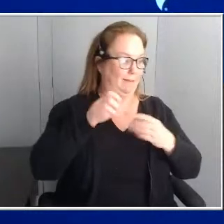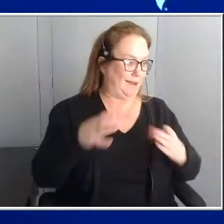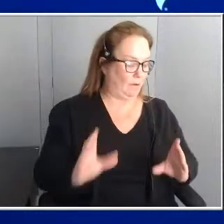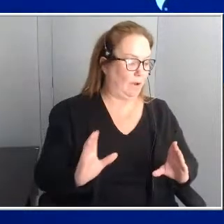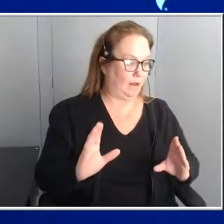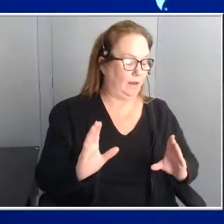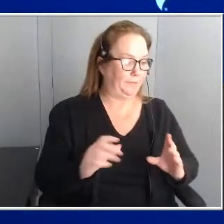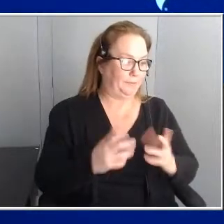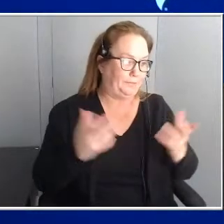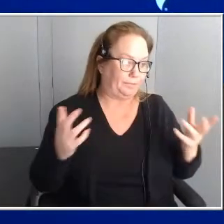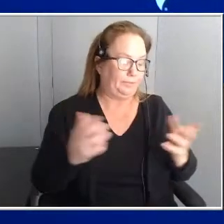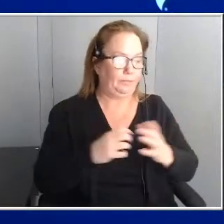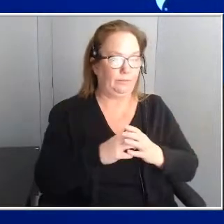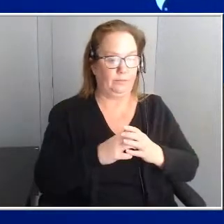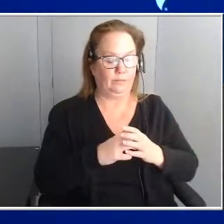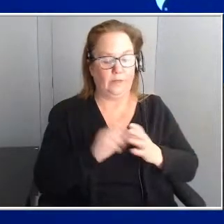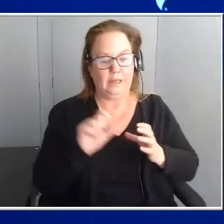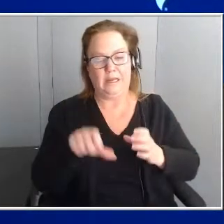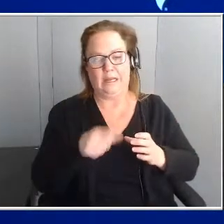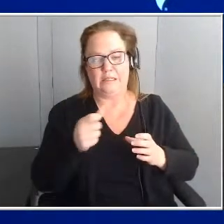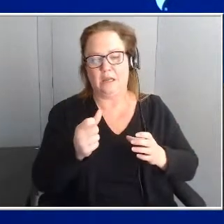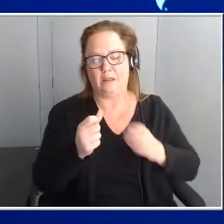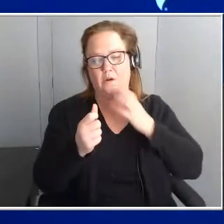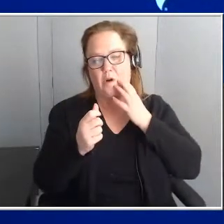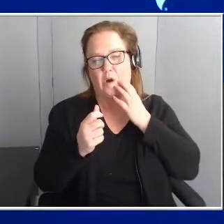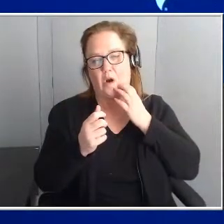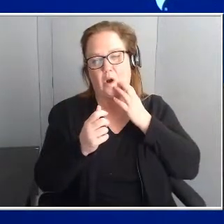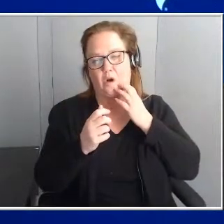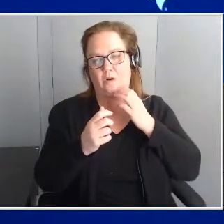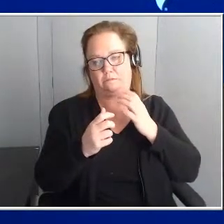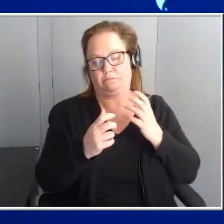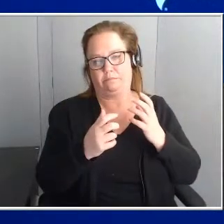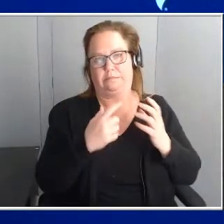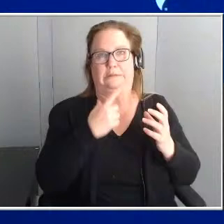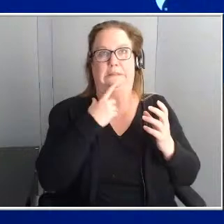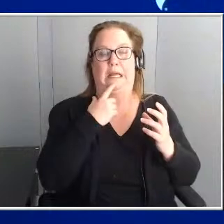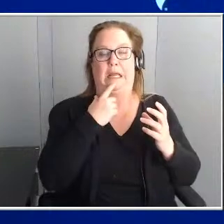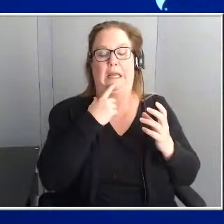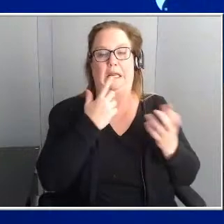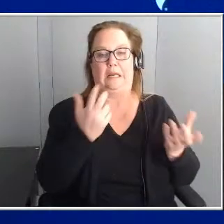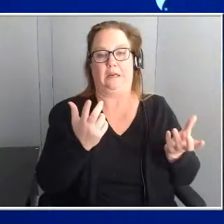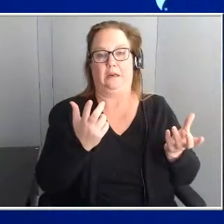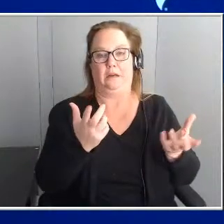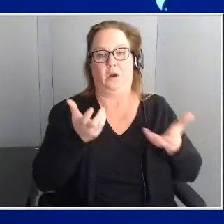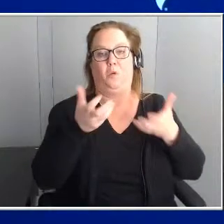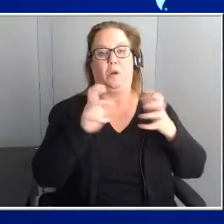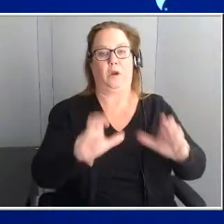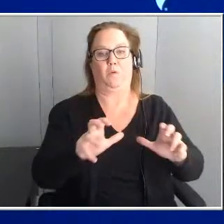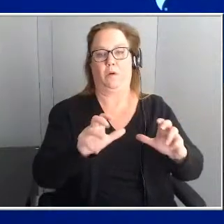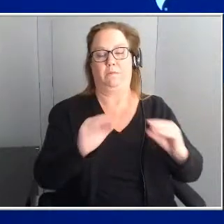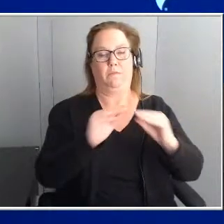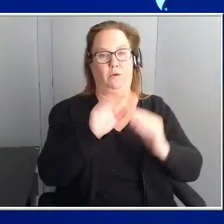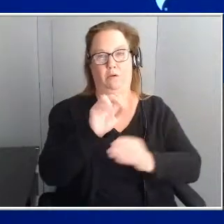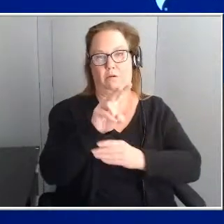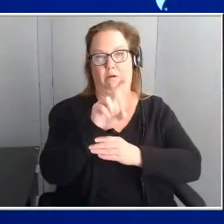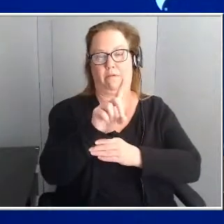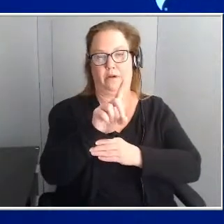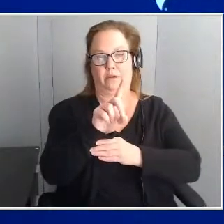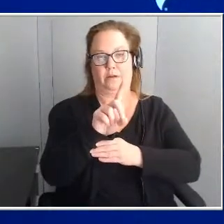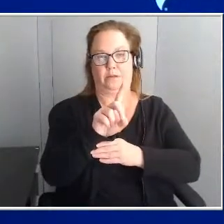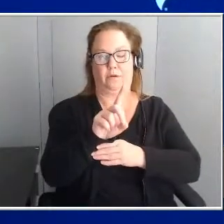But it's another good reference point to say, we don't want to get more COVID. So when we're weighing